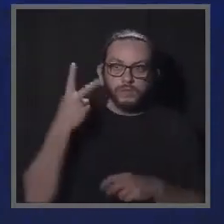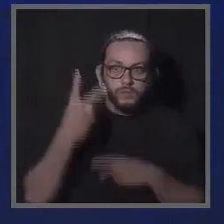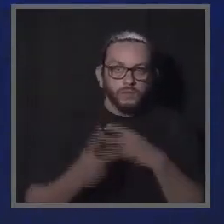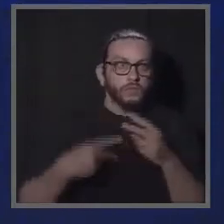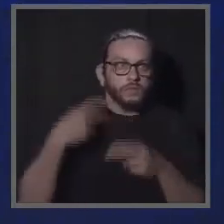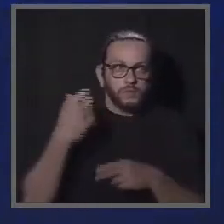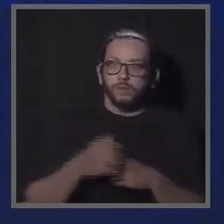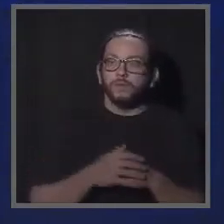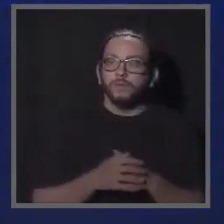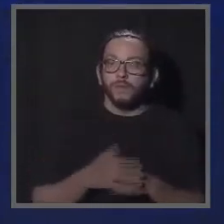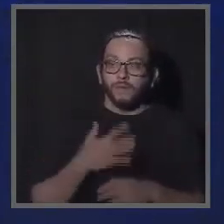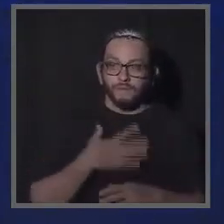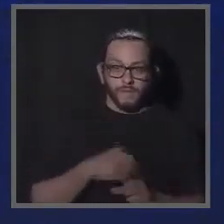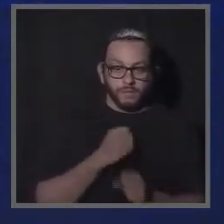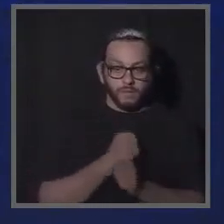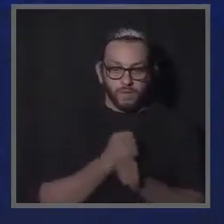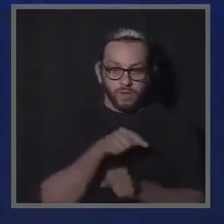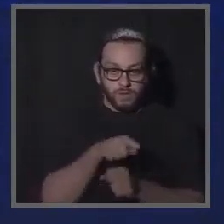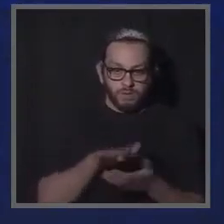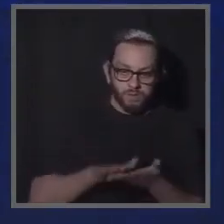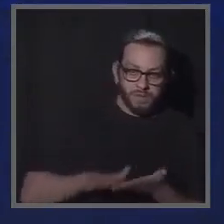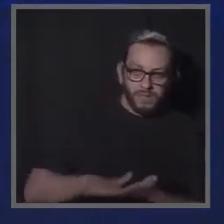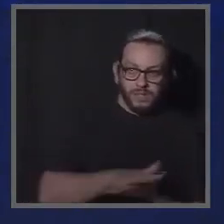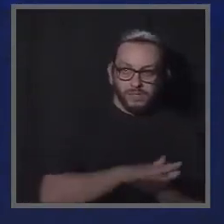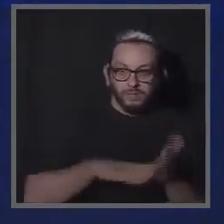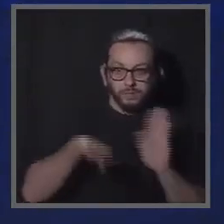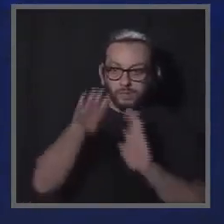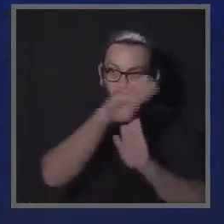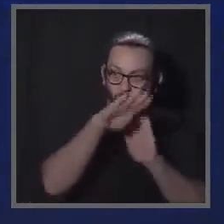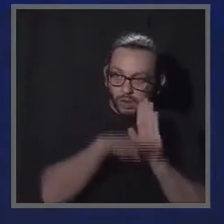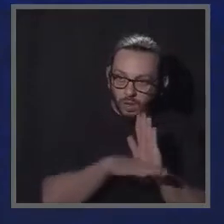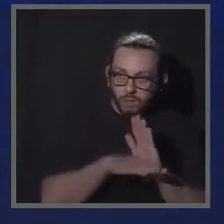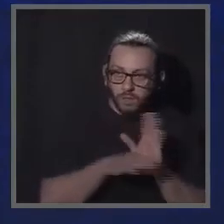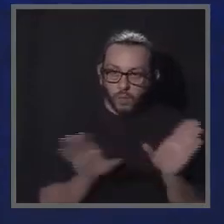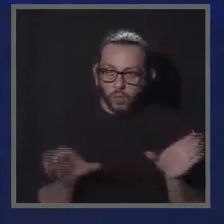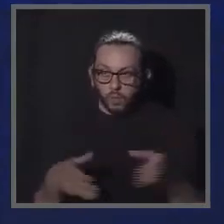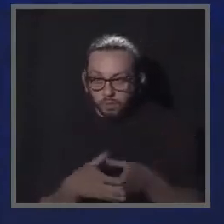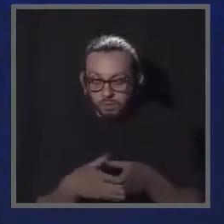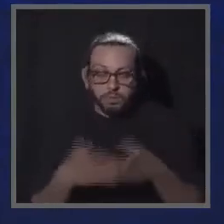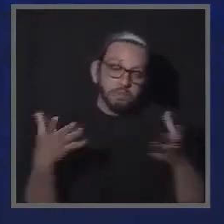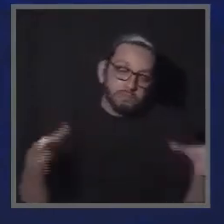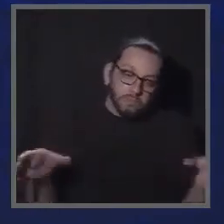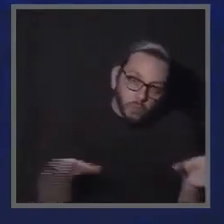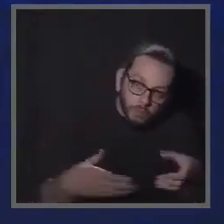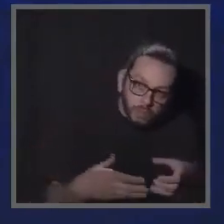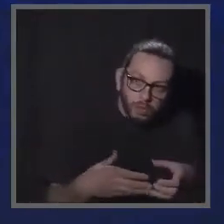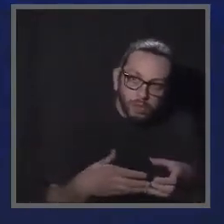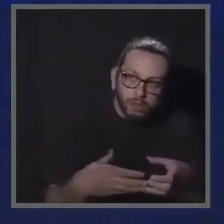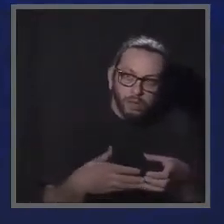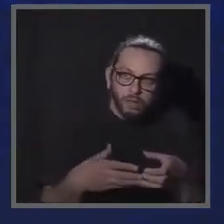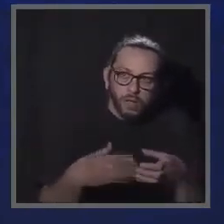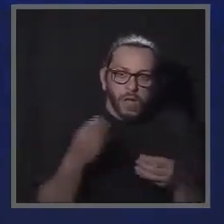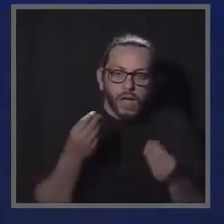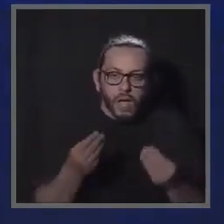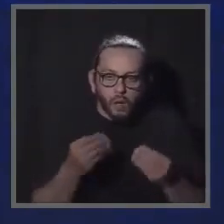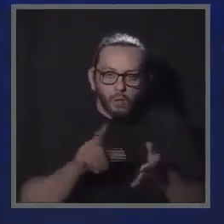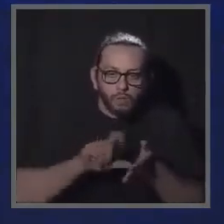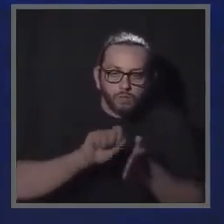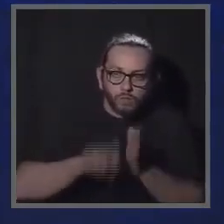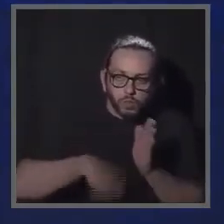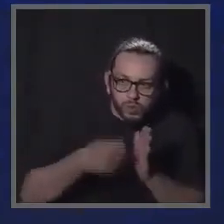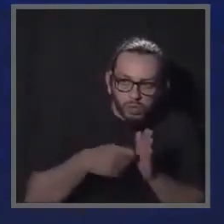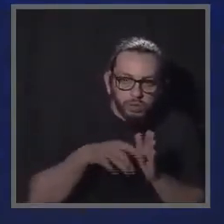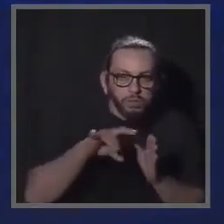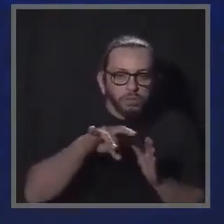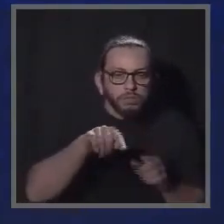we want to do in-depth work where we discuss programming with community groups, where we discuss where the project will be implemented, where